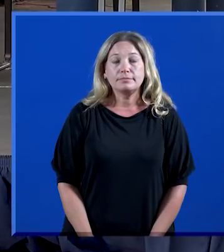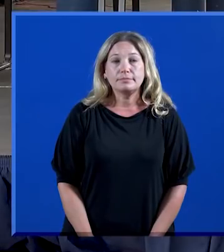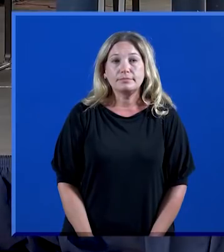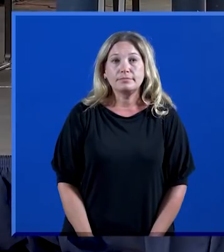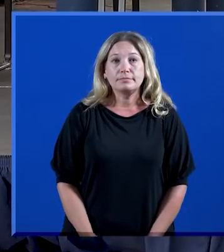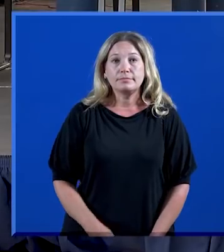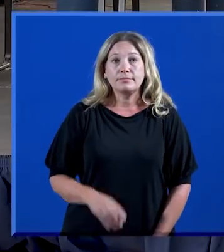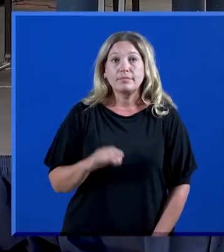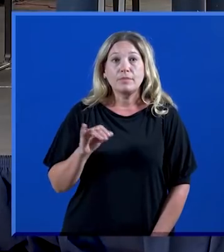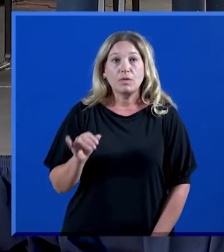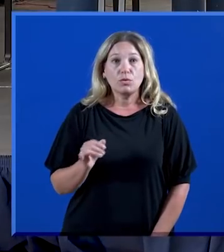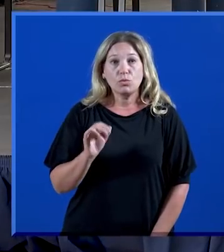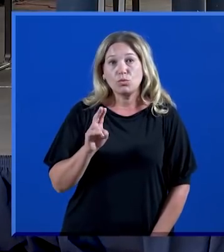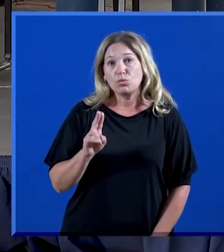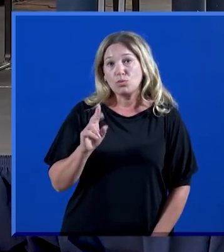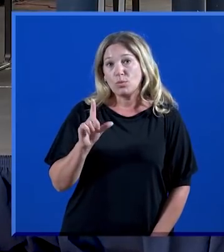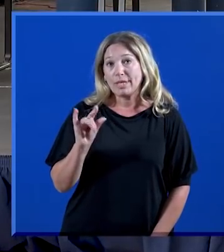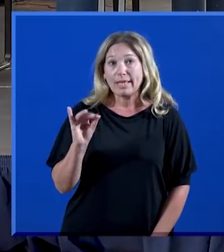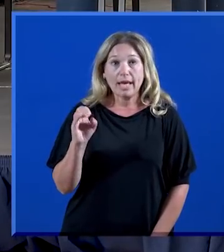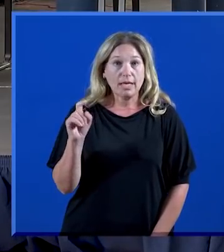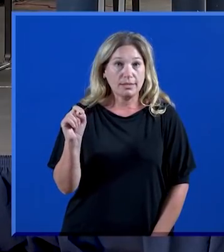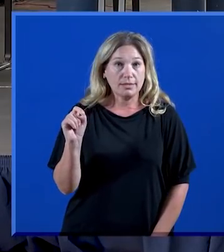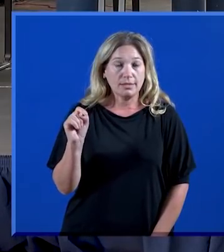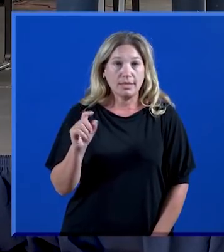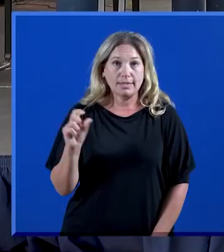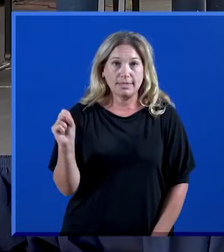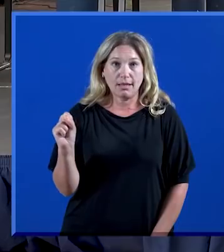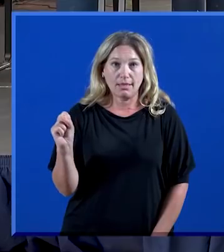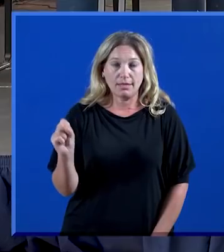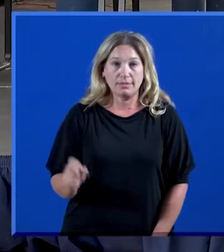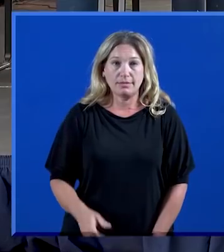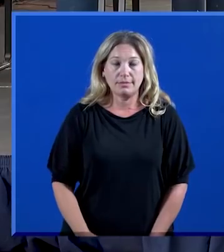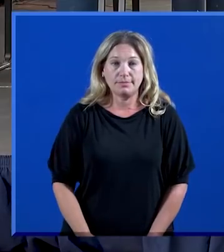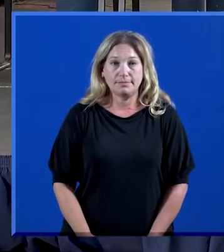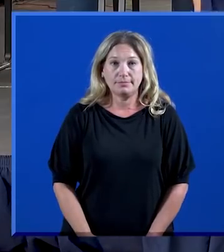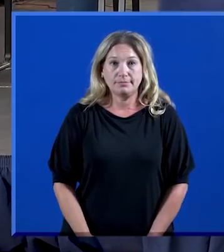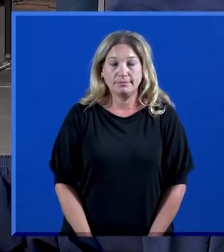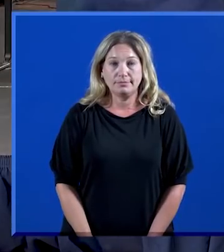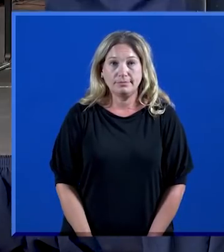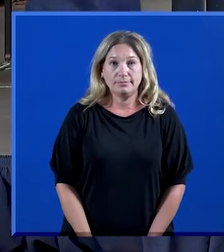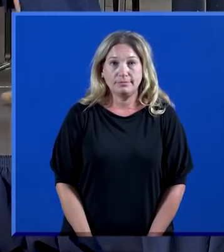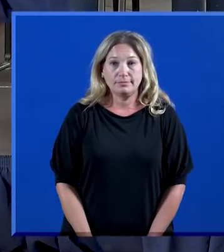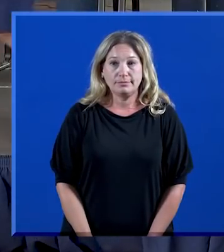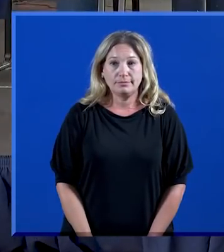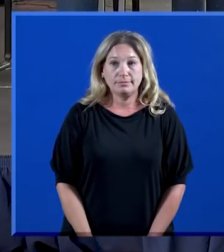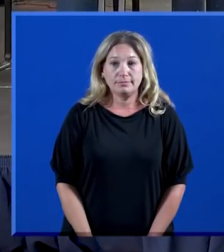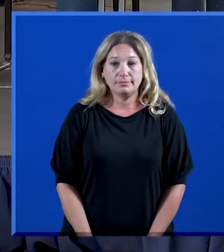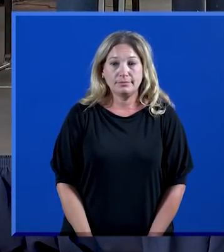Juliet Salinas.